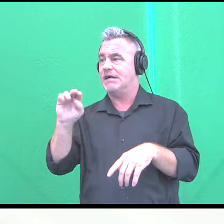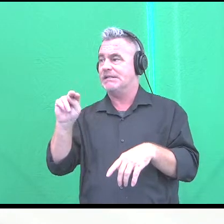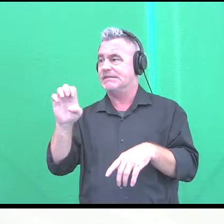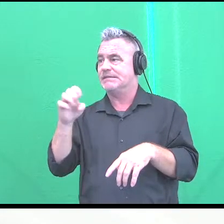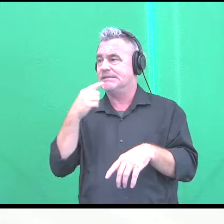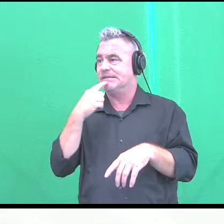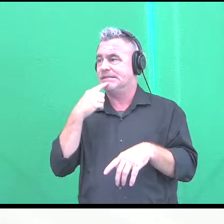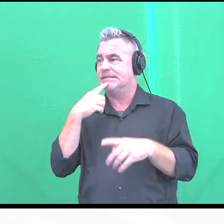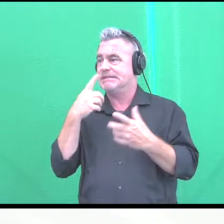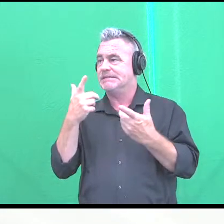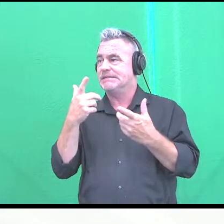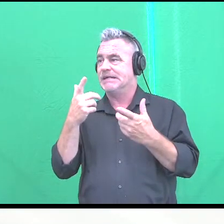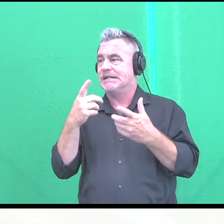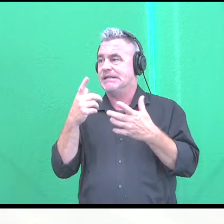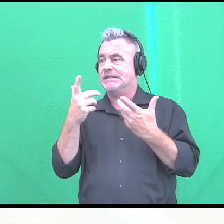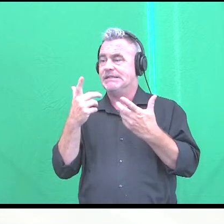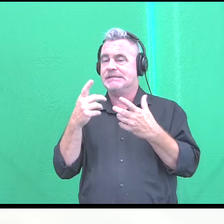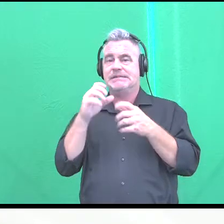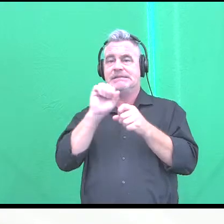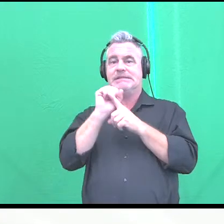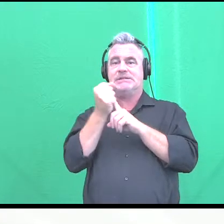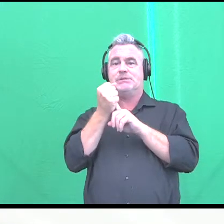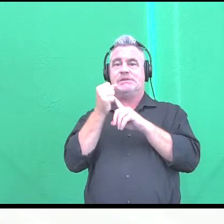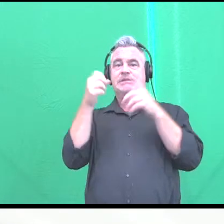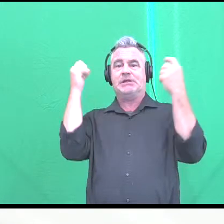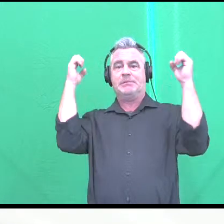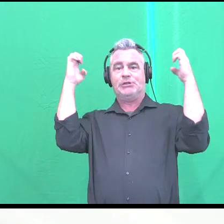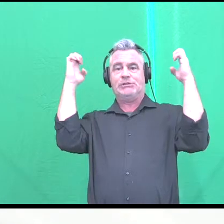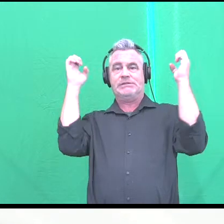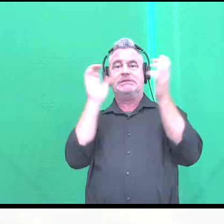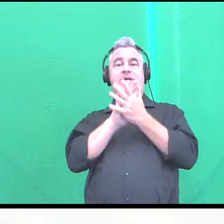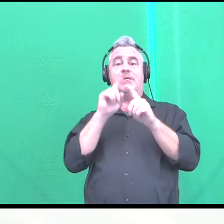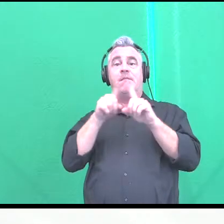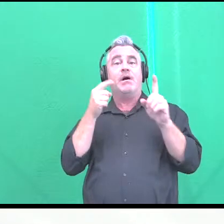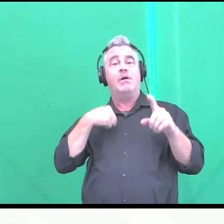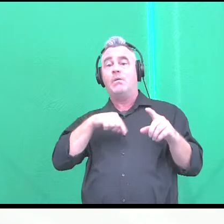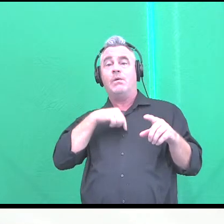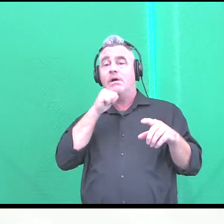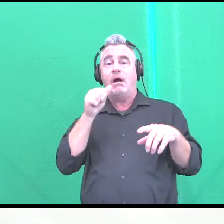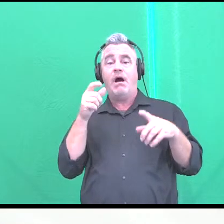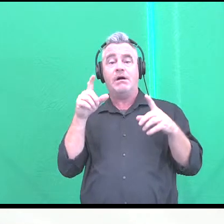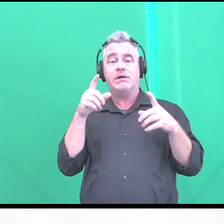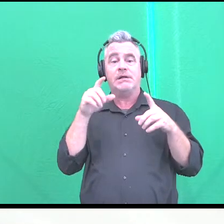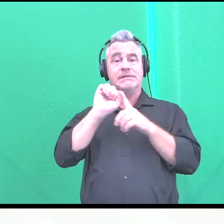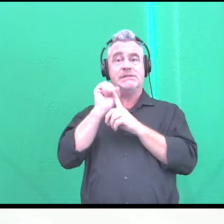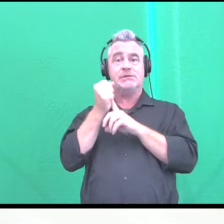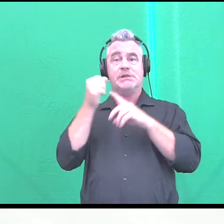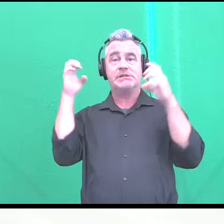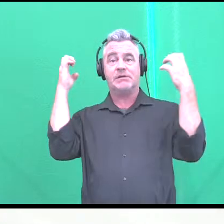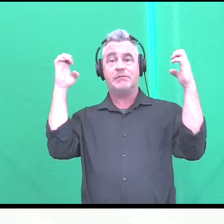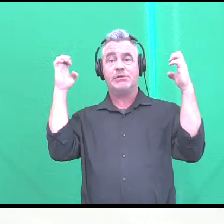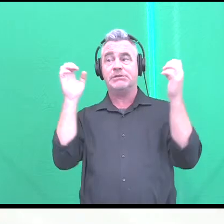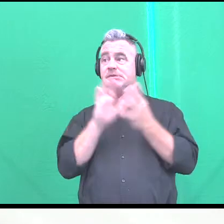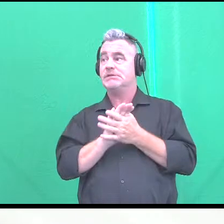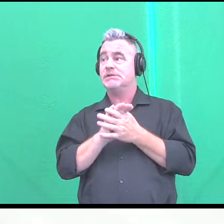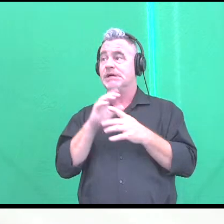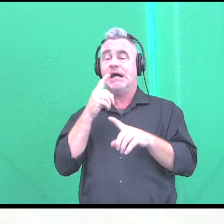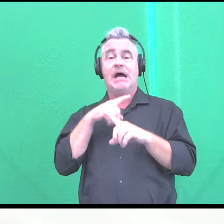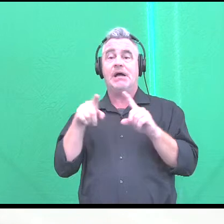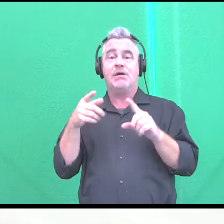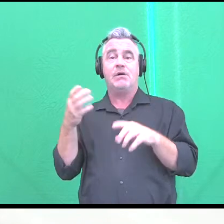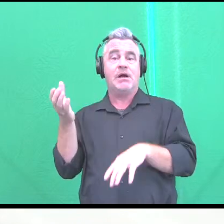saying it's a state of an emergency, but we're not in a state of emergency anymore. And we can't be forced to